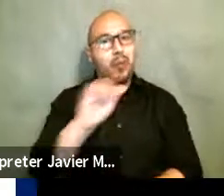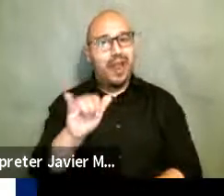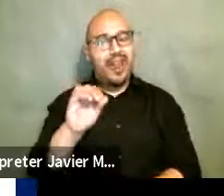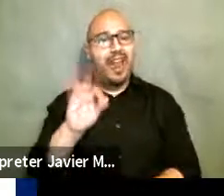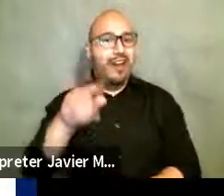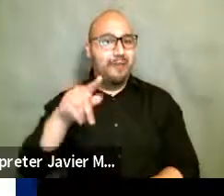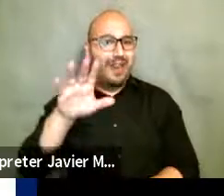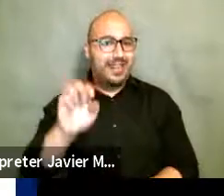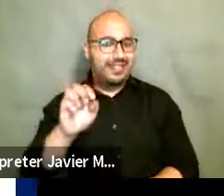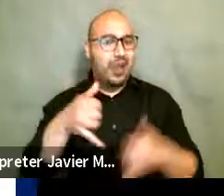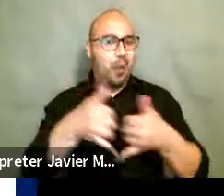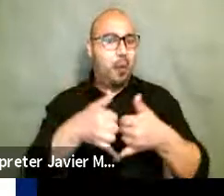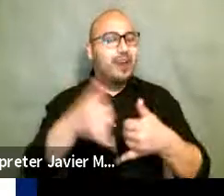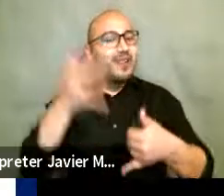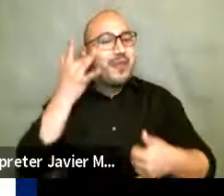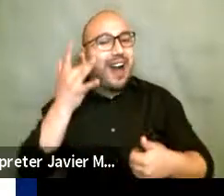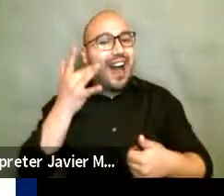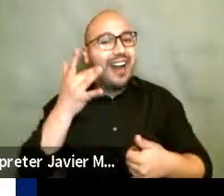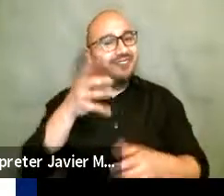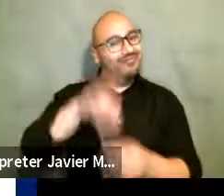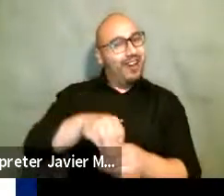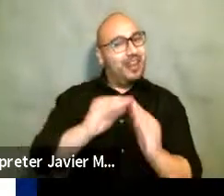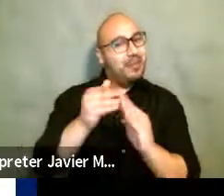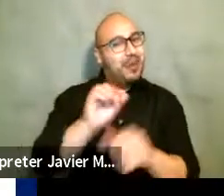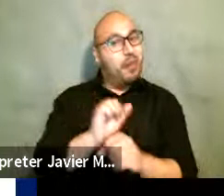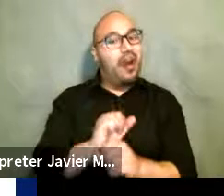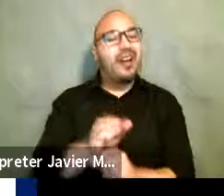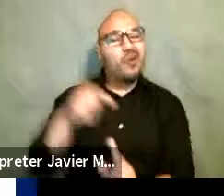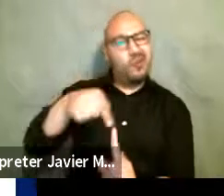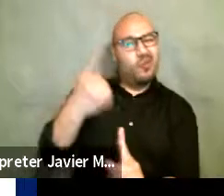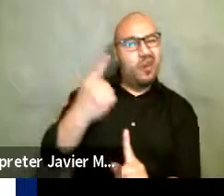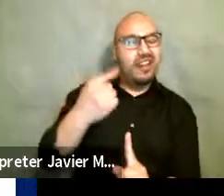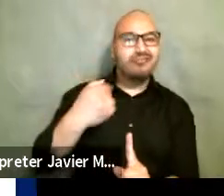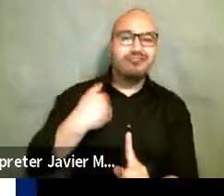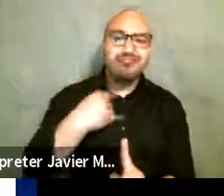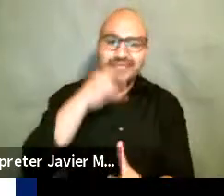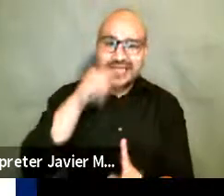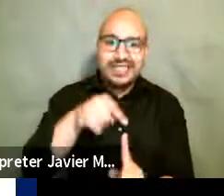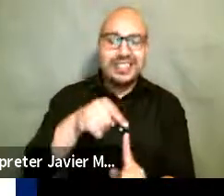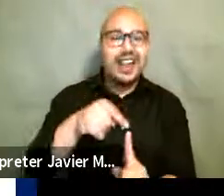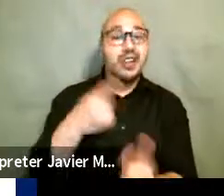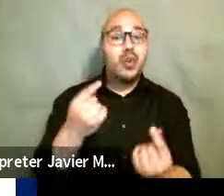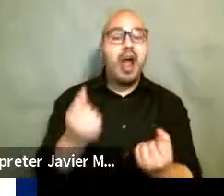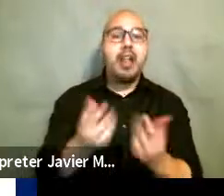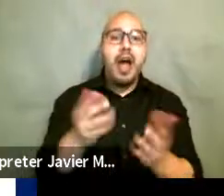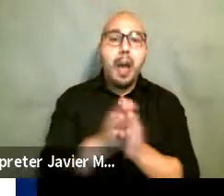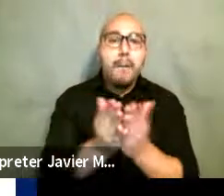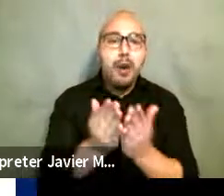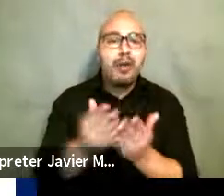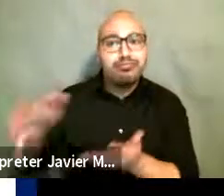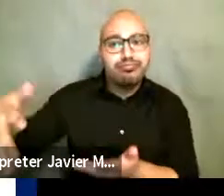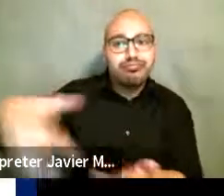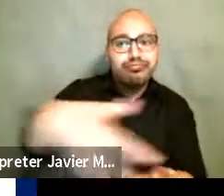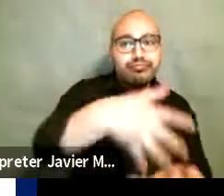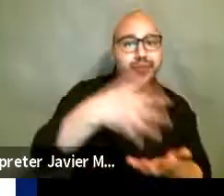doing community work. One in particular got a lot of books because she was concerned that